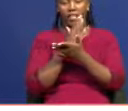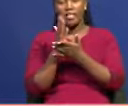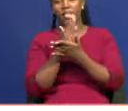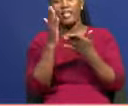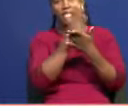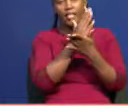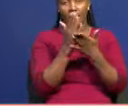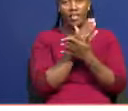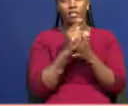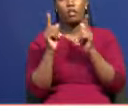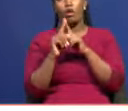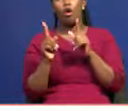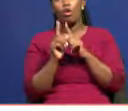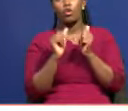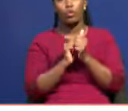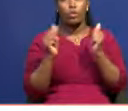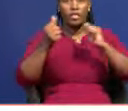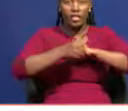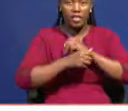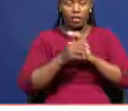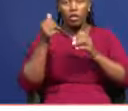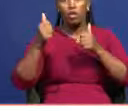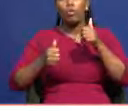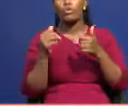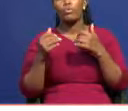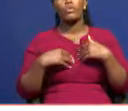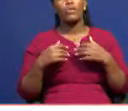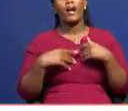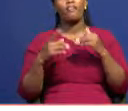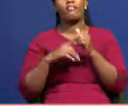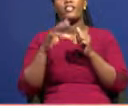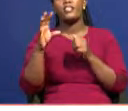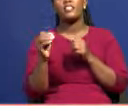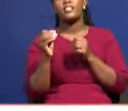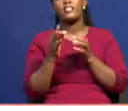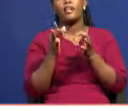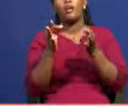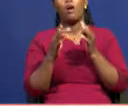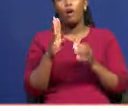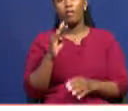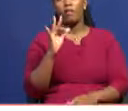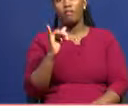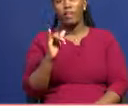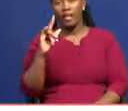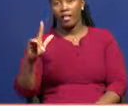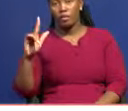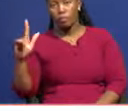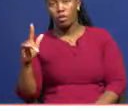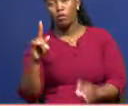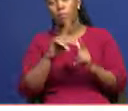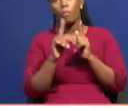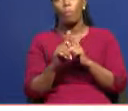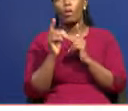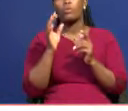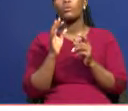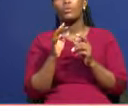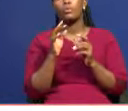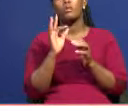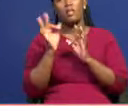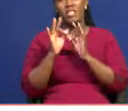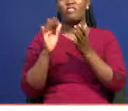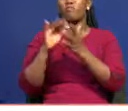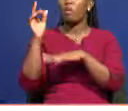are about close to 60 on the finance bill themselves. Okay. And maybe perhaps if you give me more time, then okay. I'll be